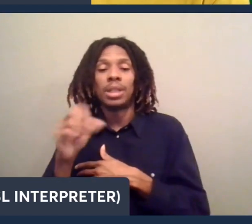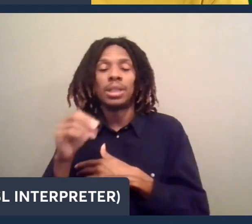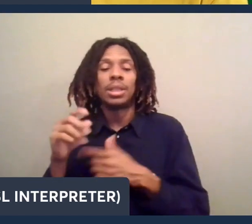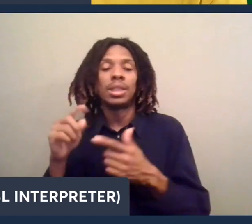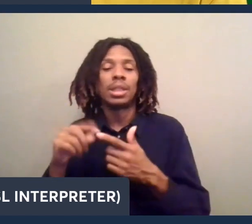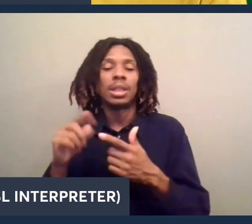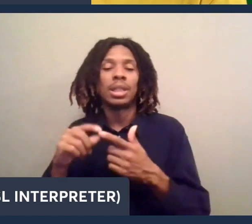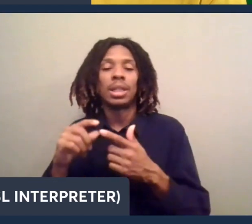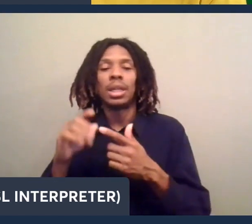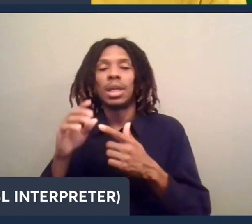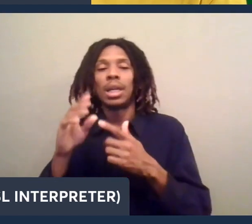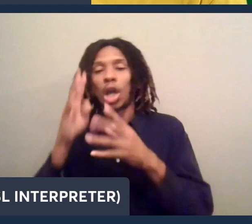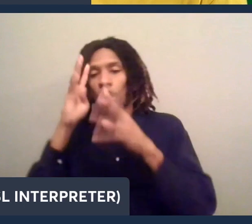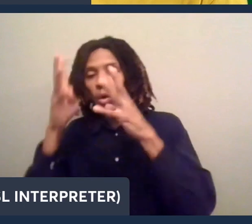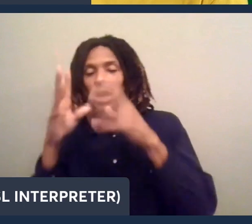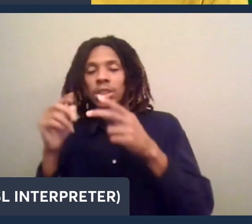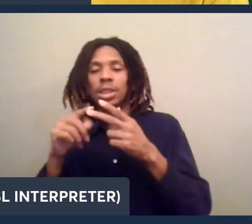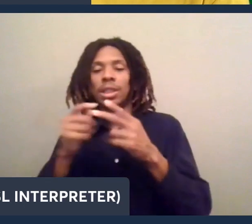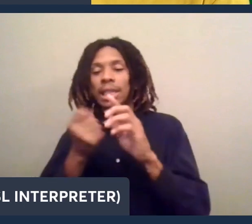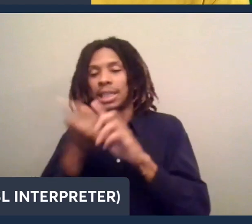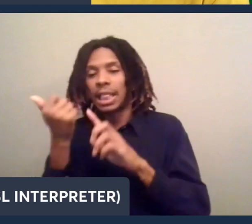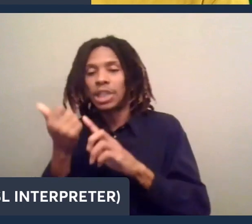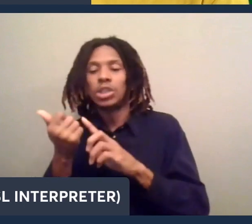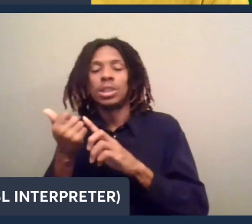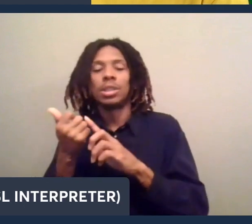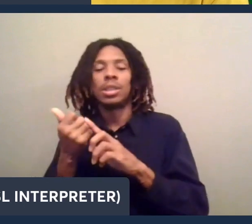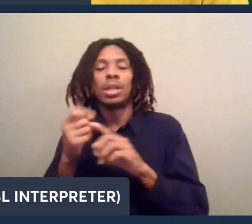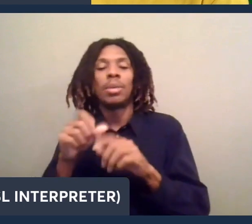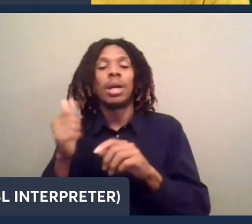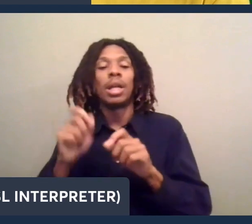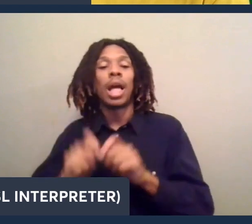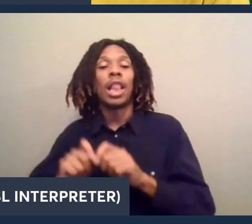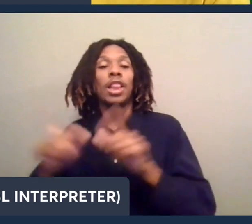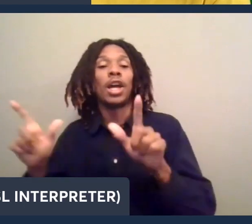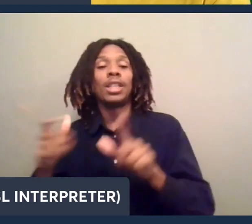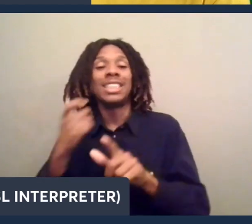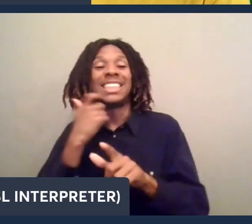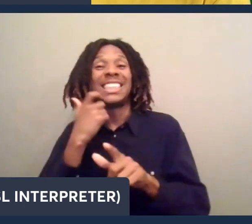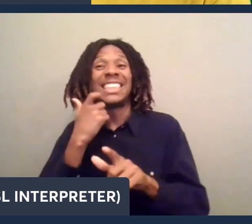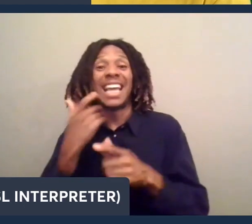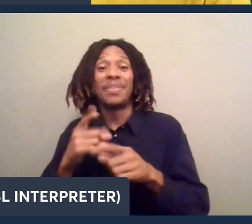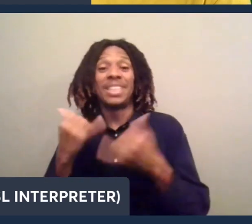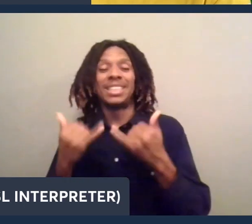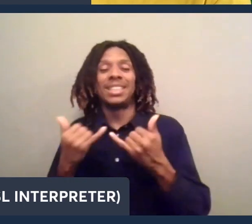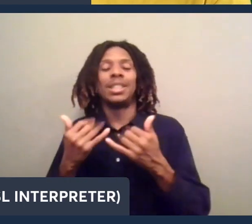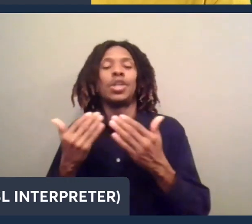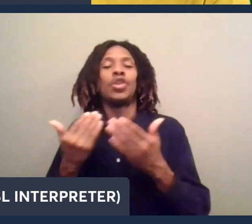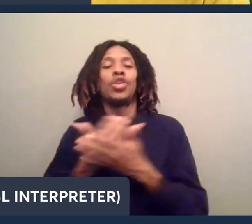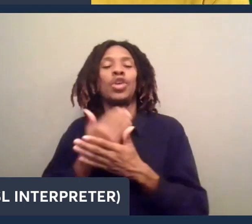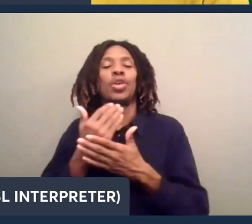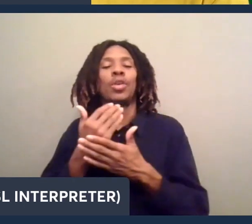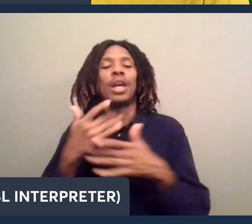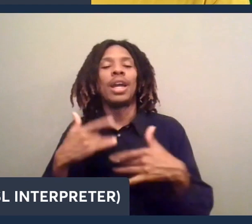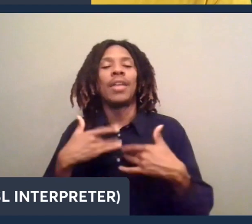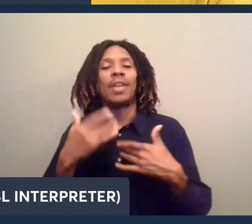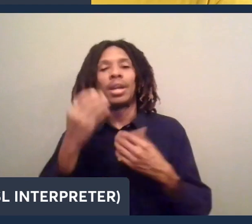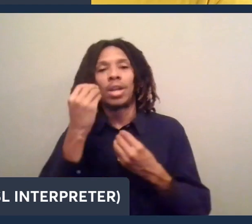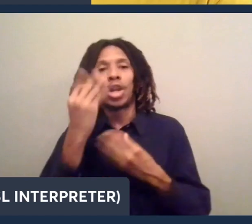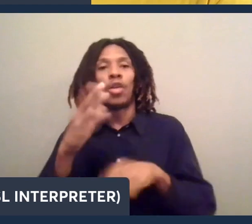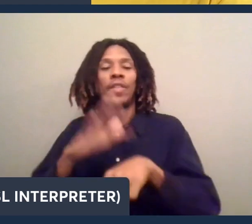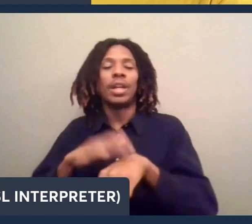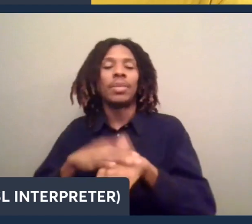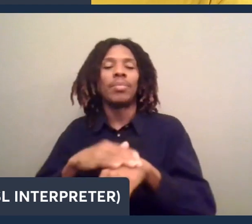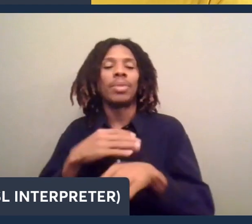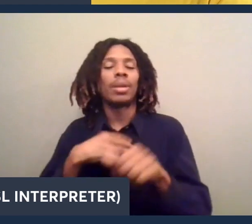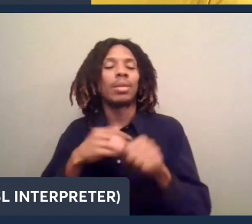object deletion, and things like that. But another launch that we also launched today was new event notification. We are constantly adding new